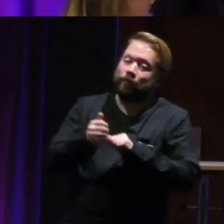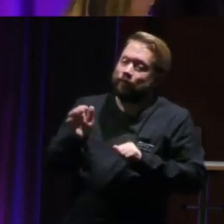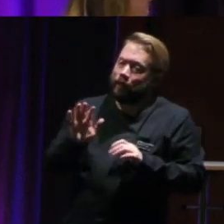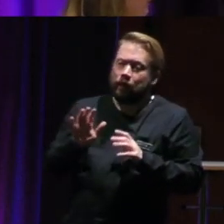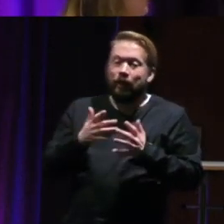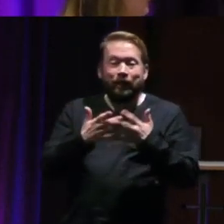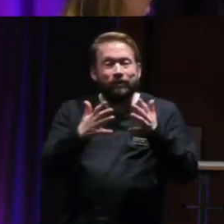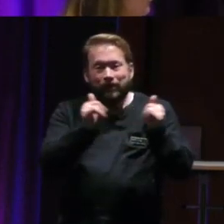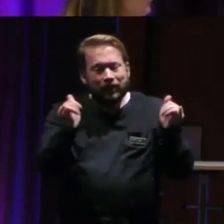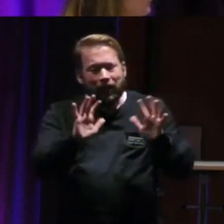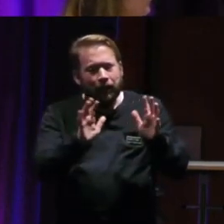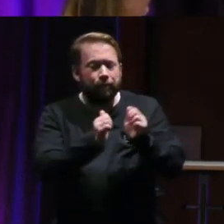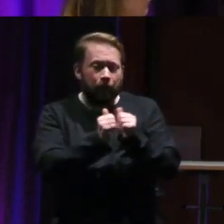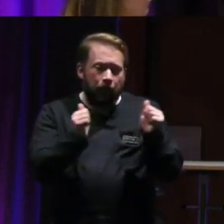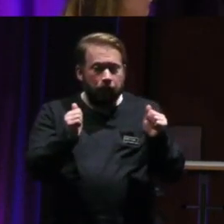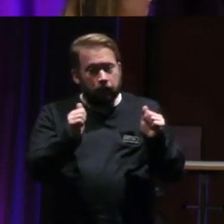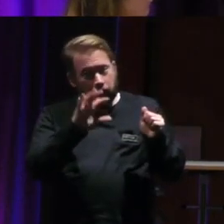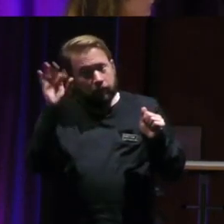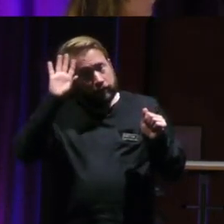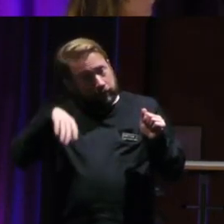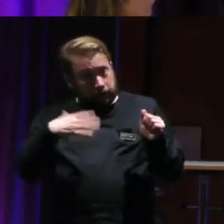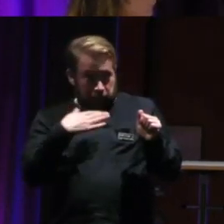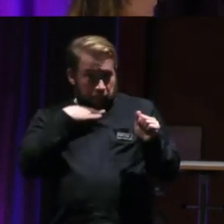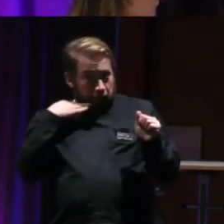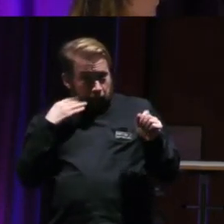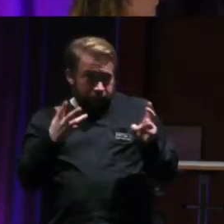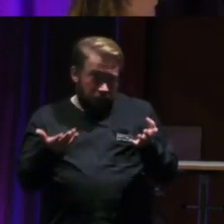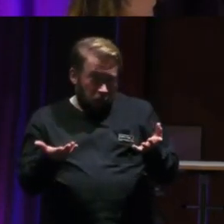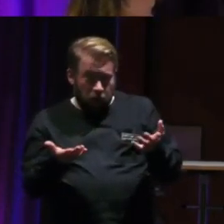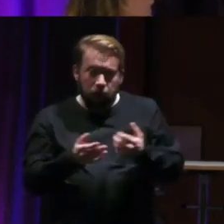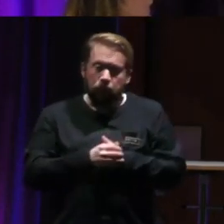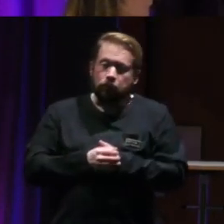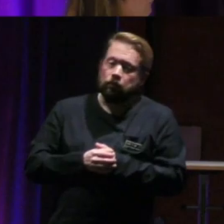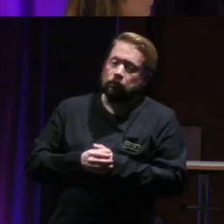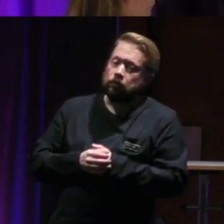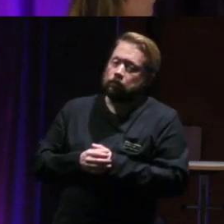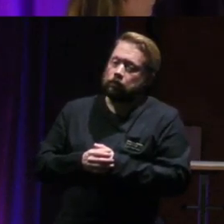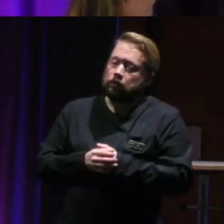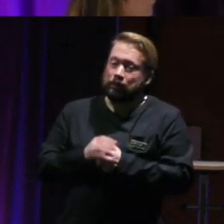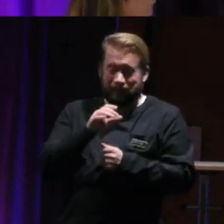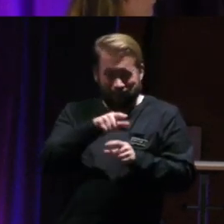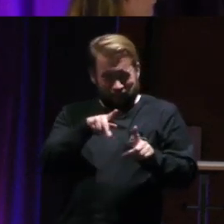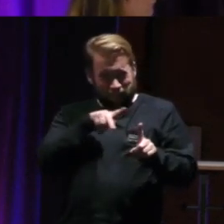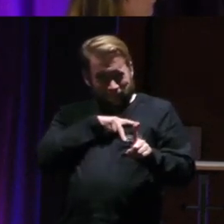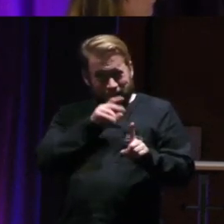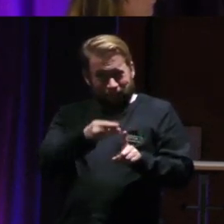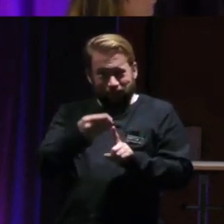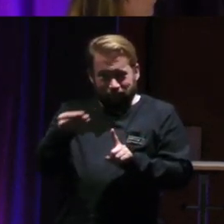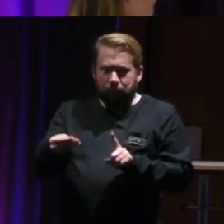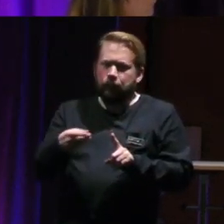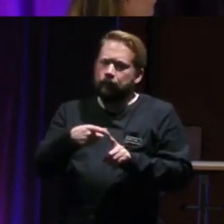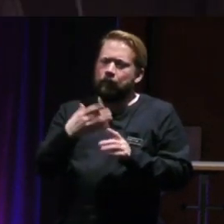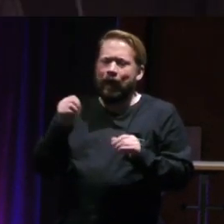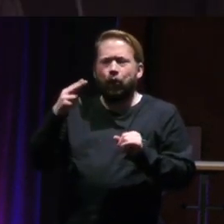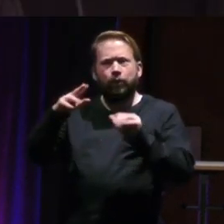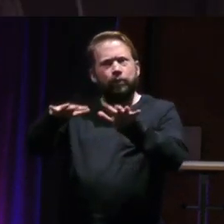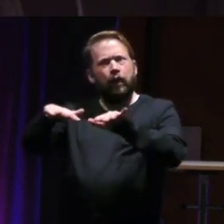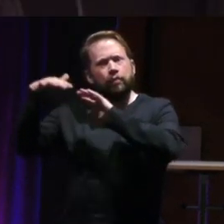perhaps, but still. The Sakharov Prize is a statement of European Parliament. Parliament, and I